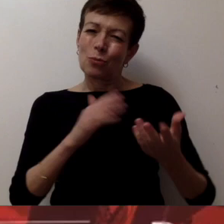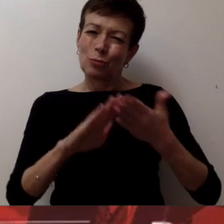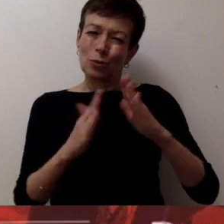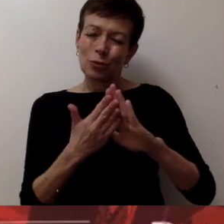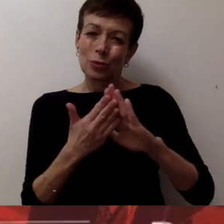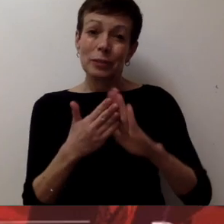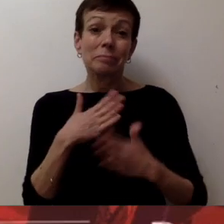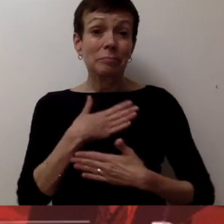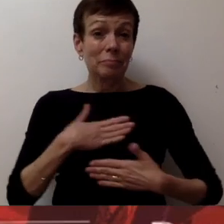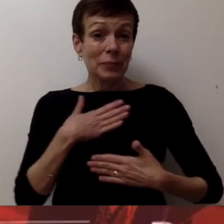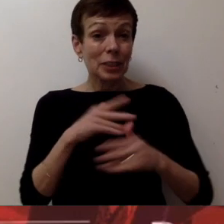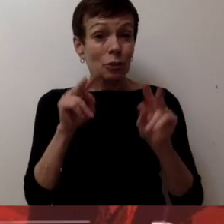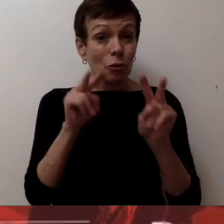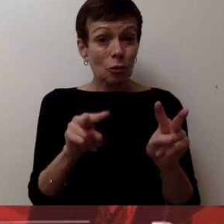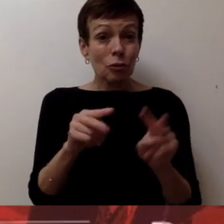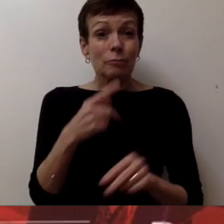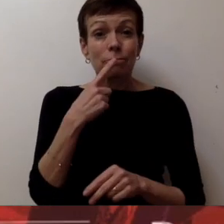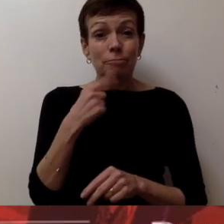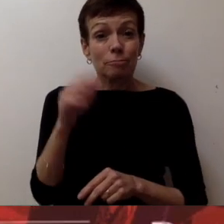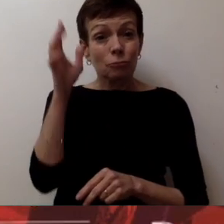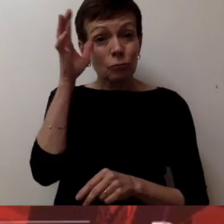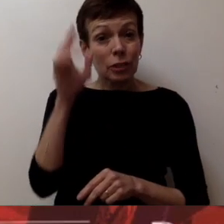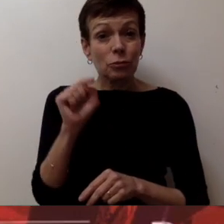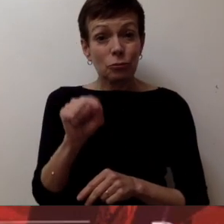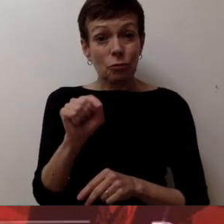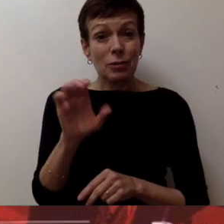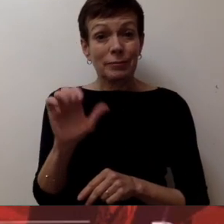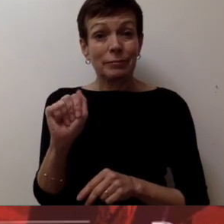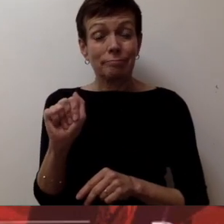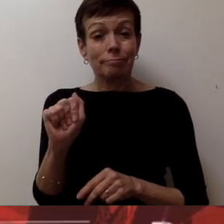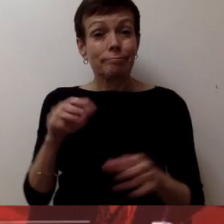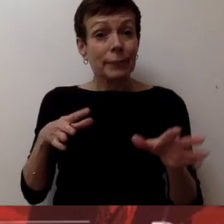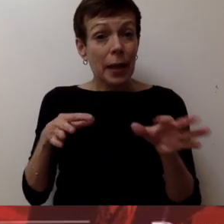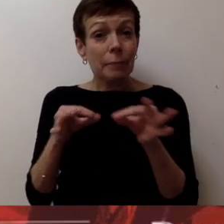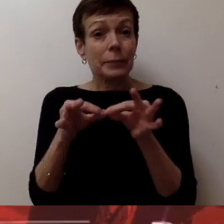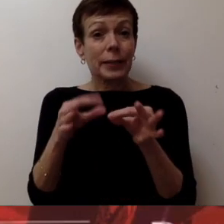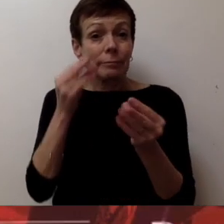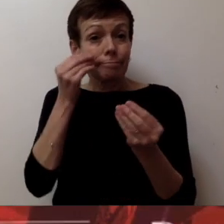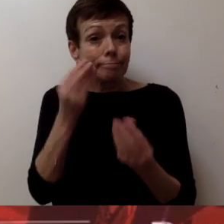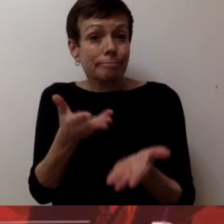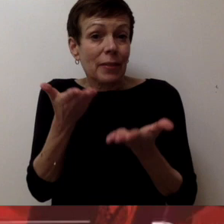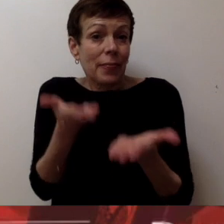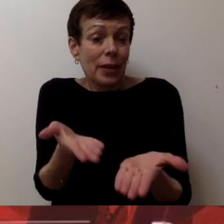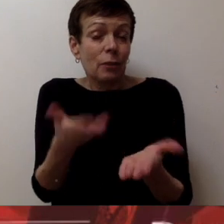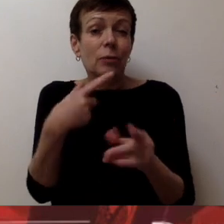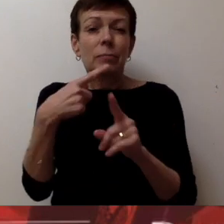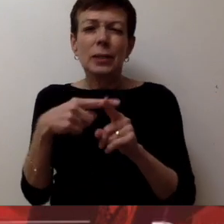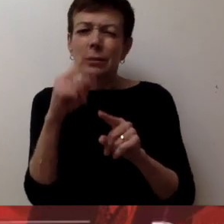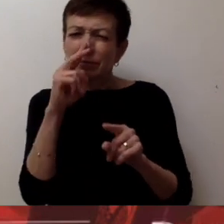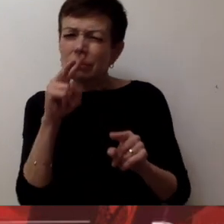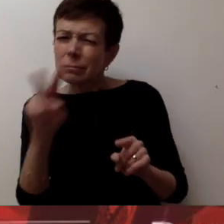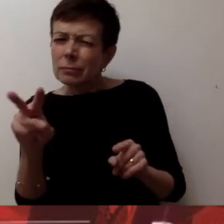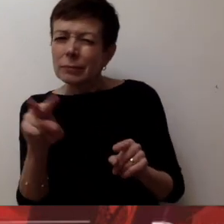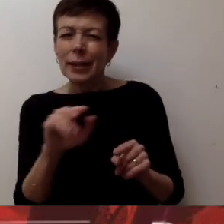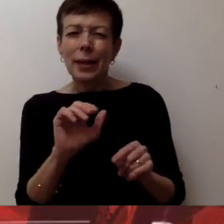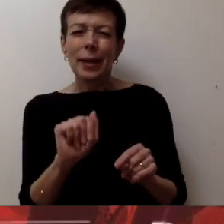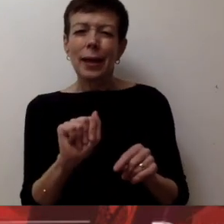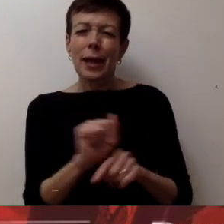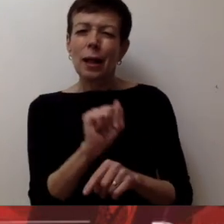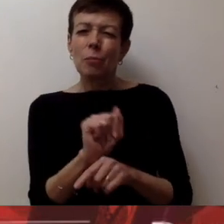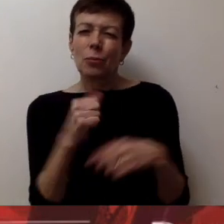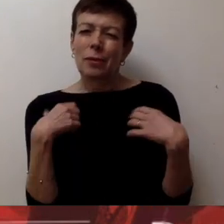you to continue to follow reddeer.ca for frequent updates. And encourage you to visit Alberta Health Services website for